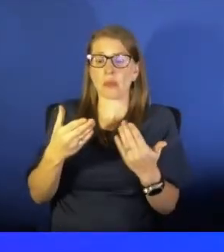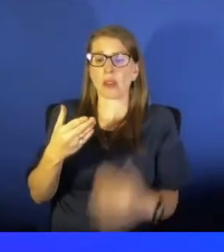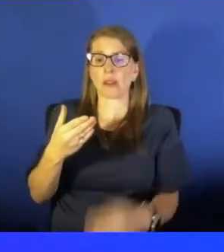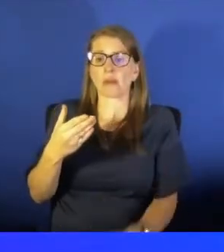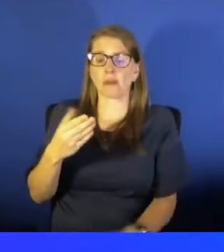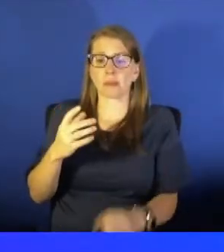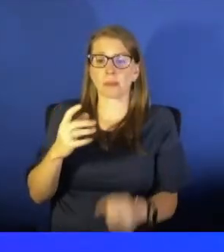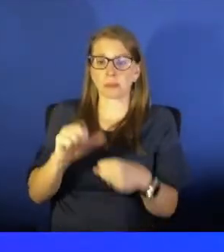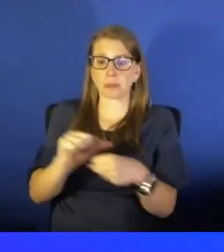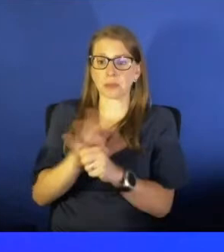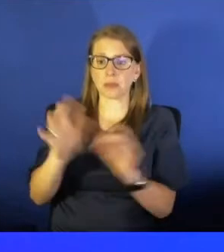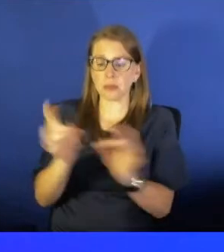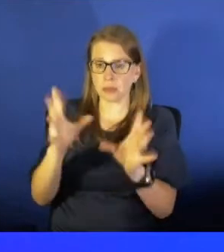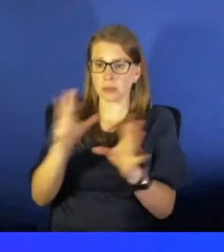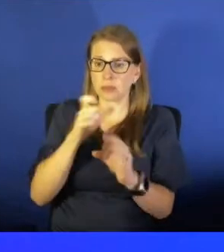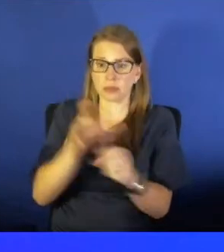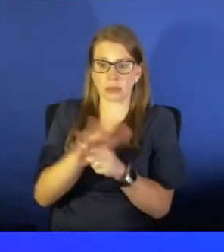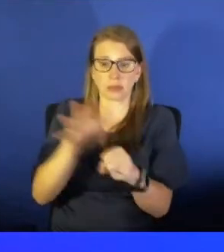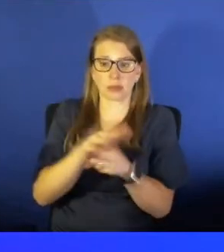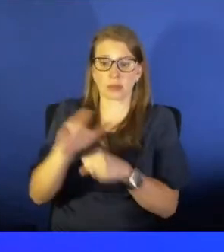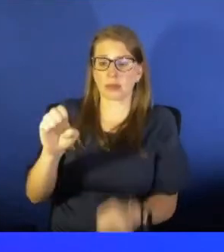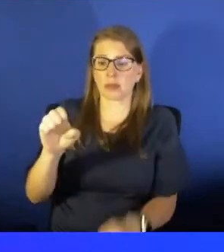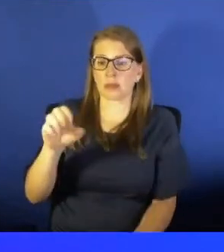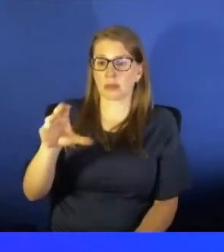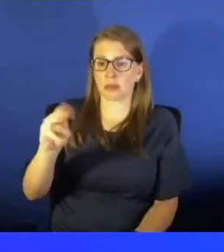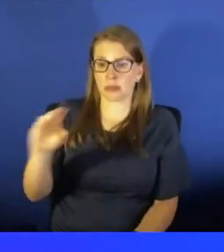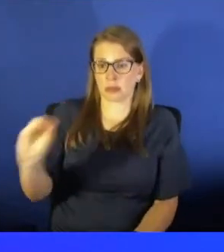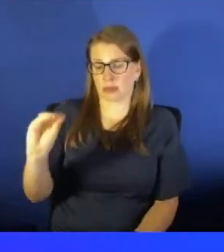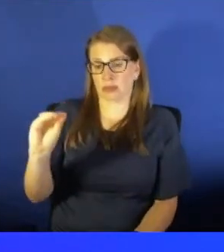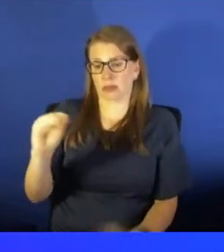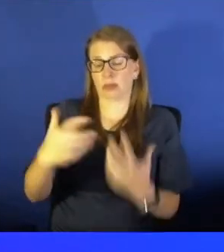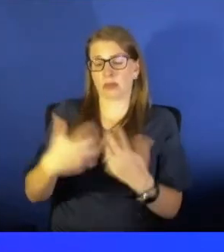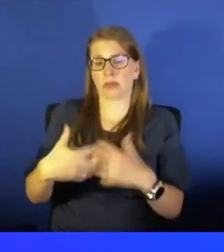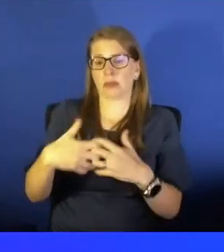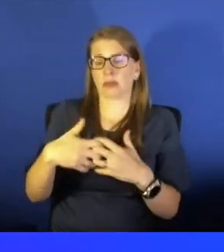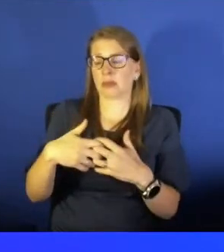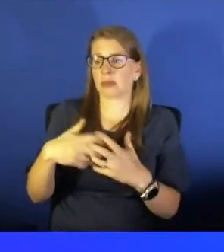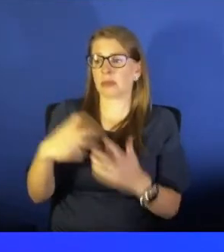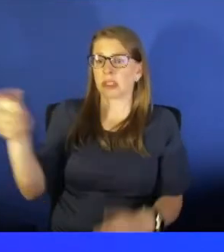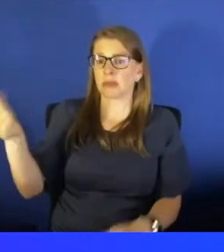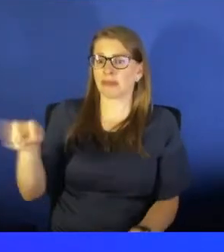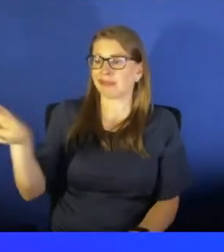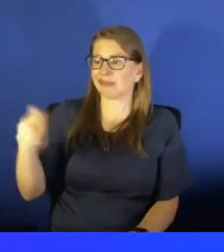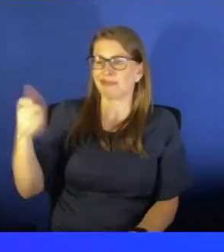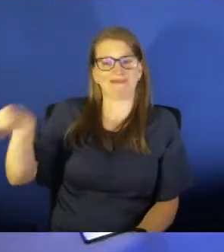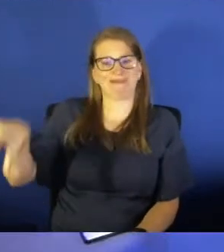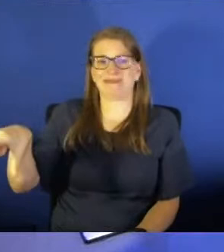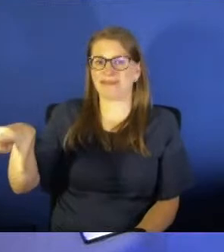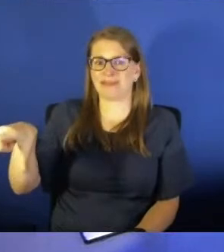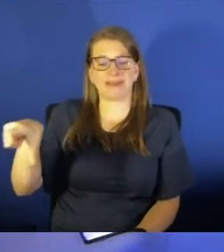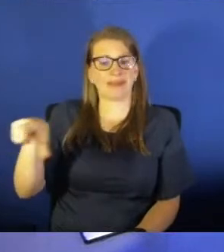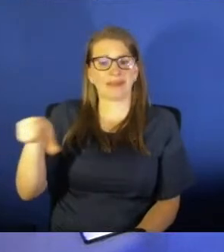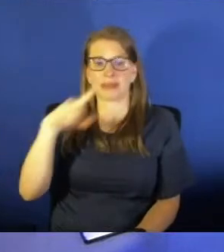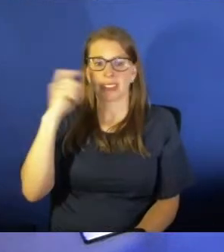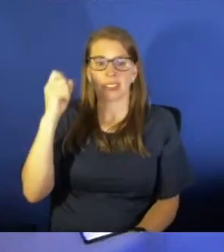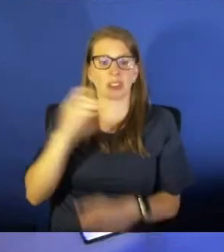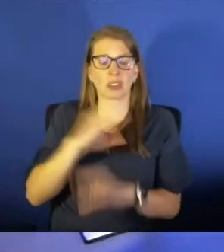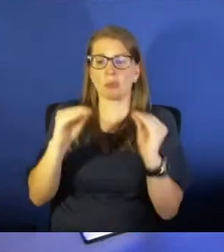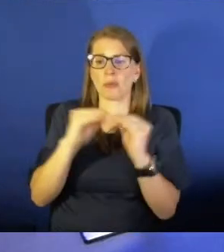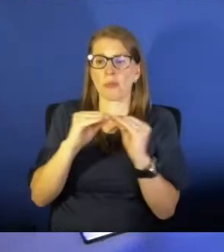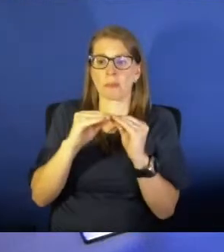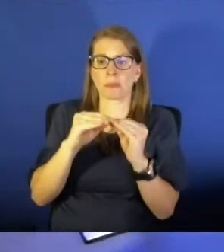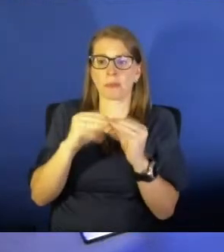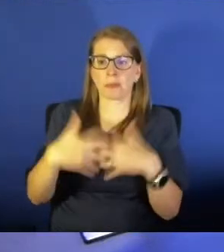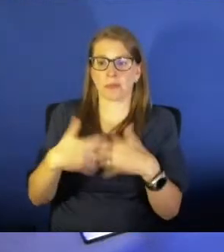didn't have enough ECMO machines in Kansas City. We were turning down transfers because we didn't have any more ECMO machines left. Yeah. All right, I want to turn to